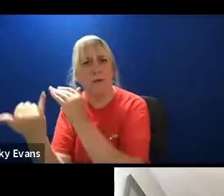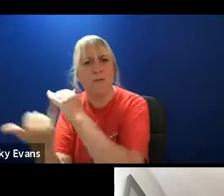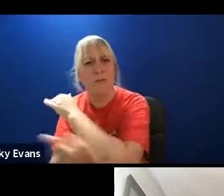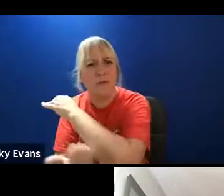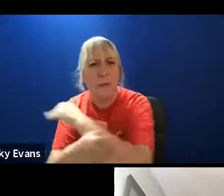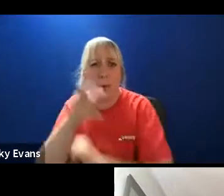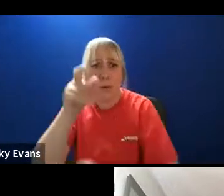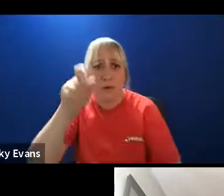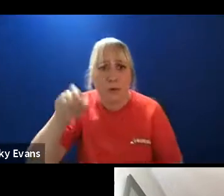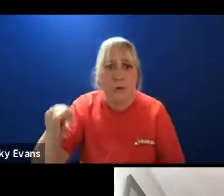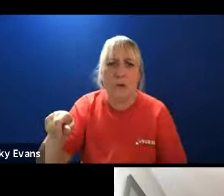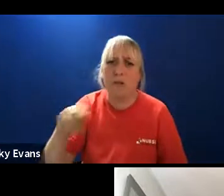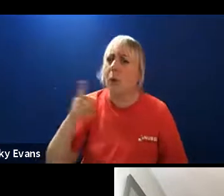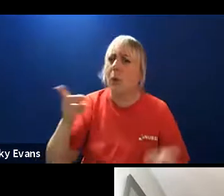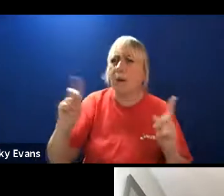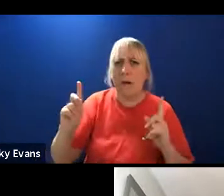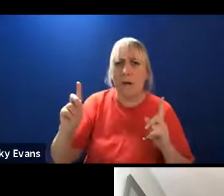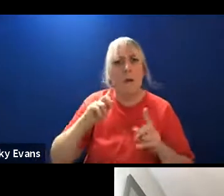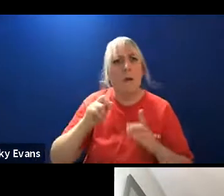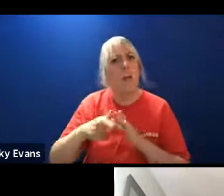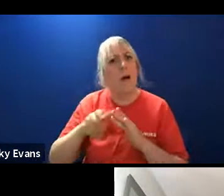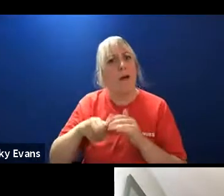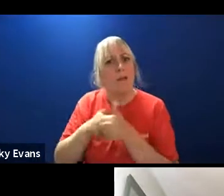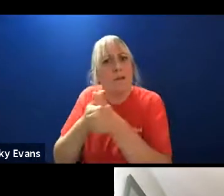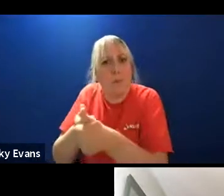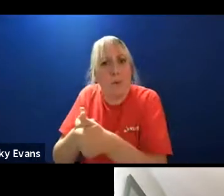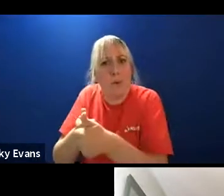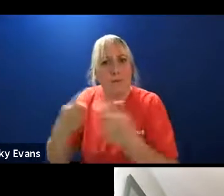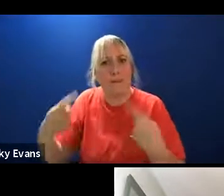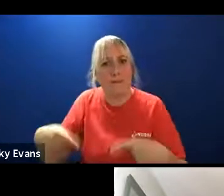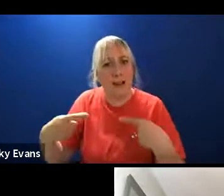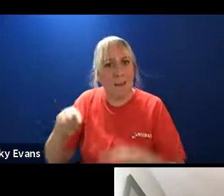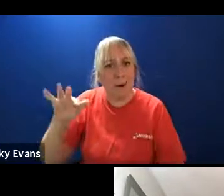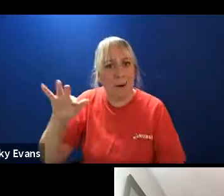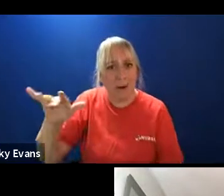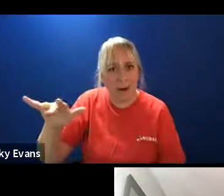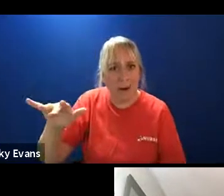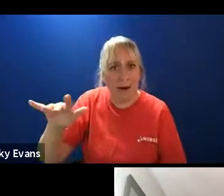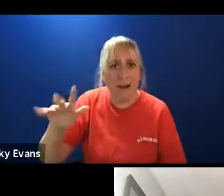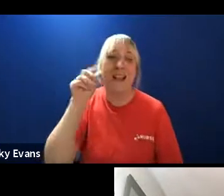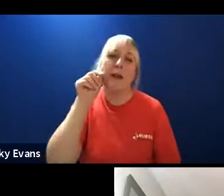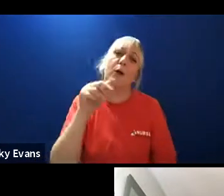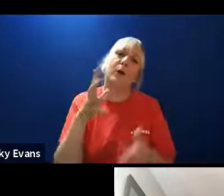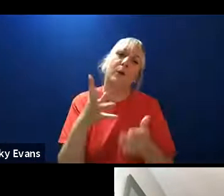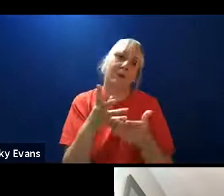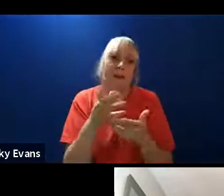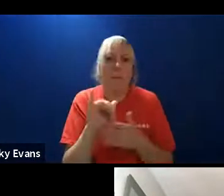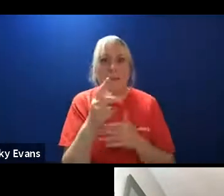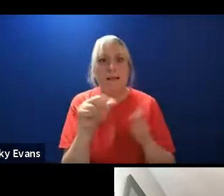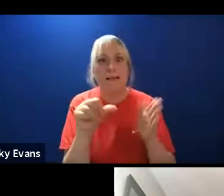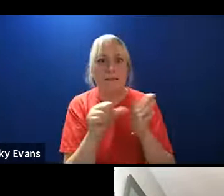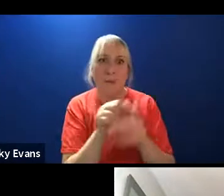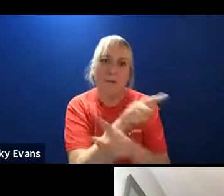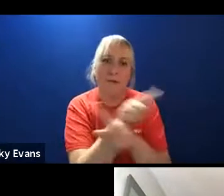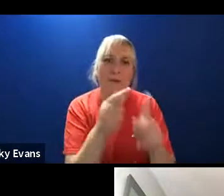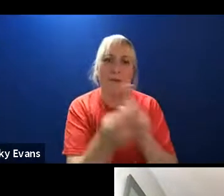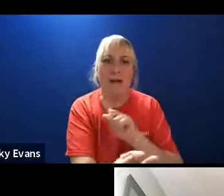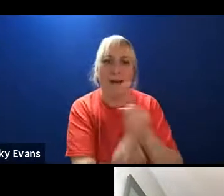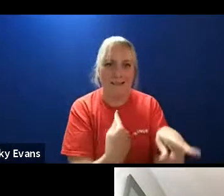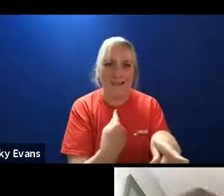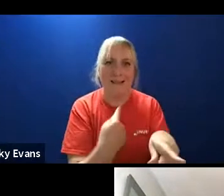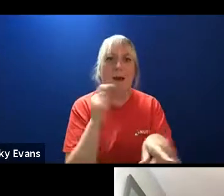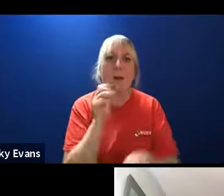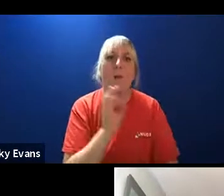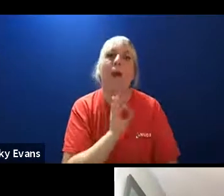other support was put in place in those situations? Now, I know that may be difficult to answer here, but I'm going to come to you